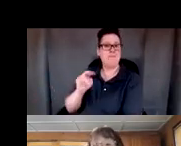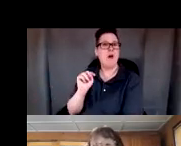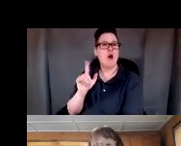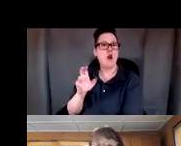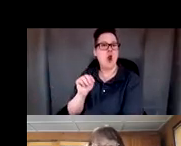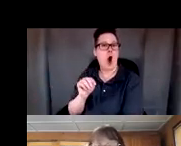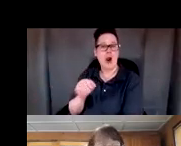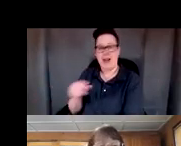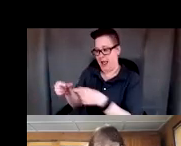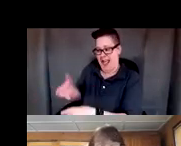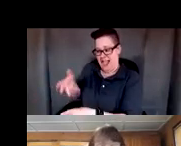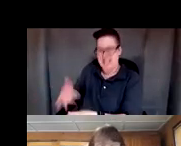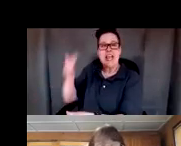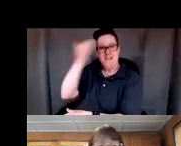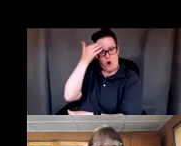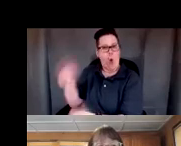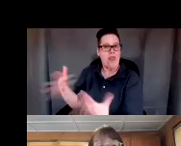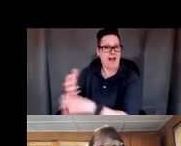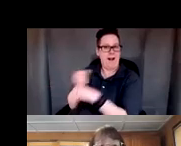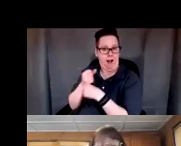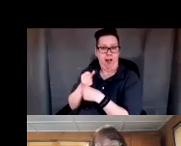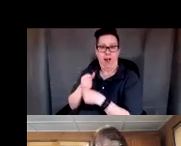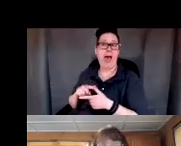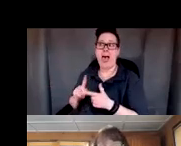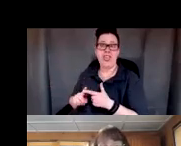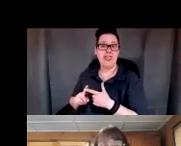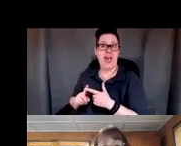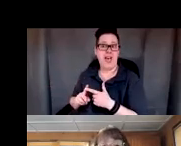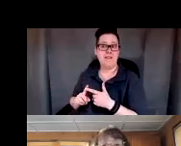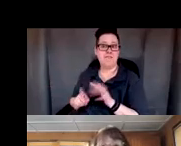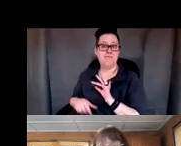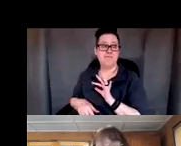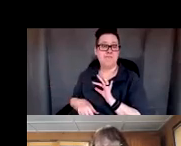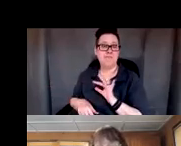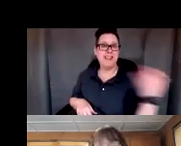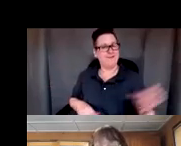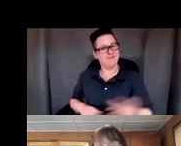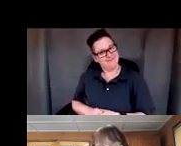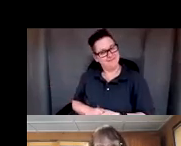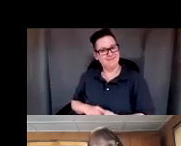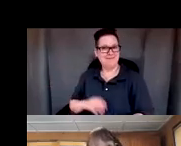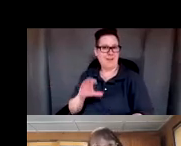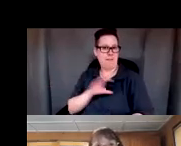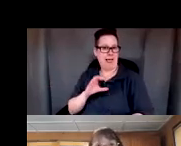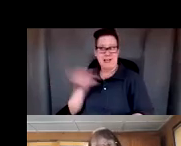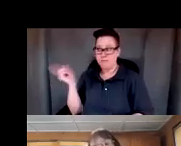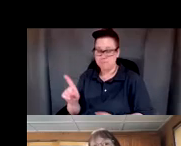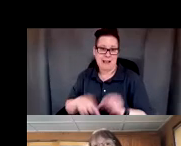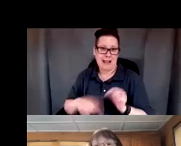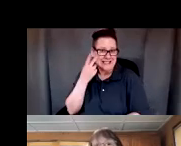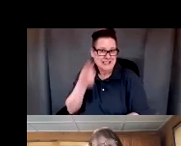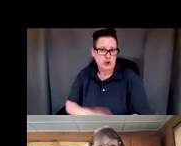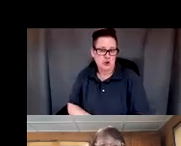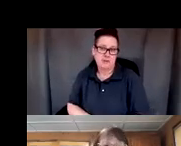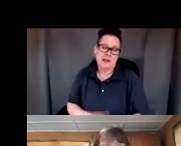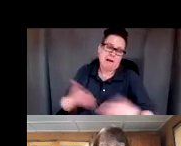we can know that you've given it, and then you're not there when the police show up. May not sound good, but